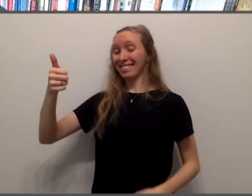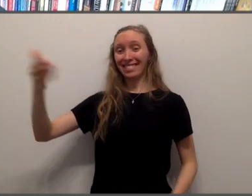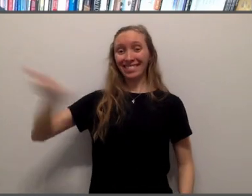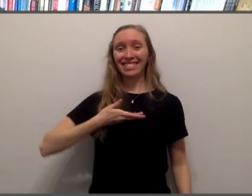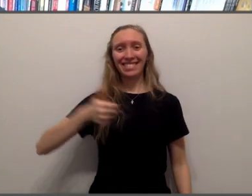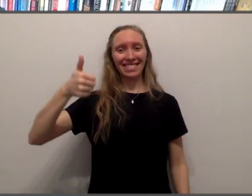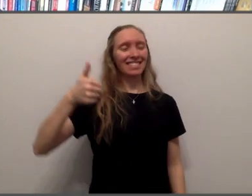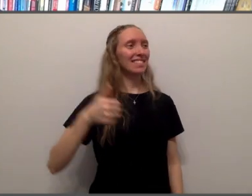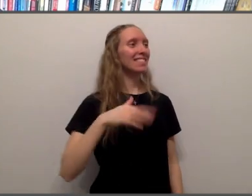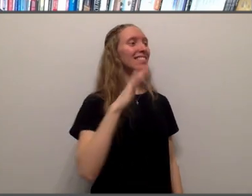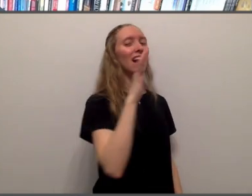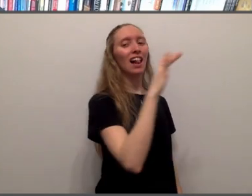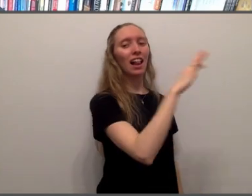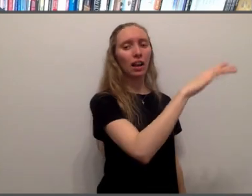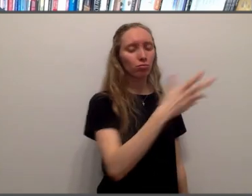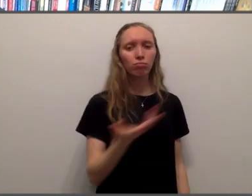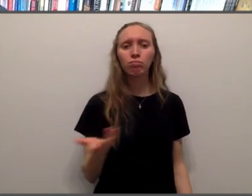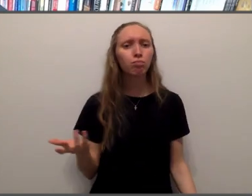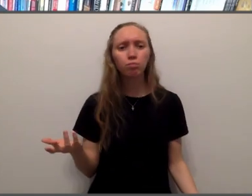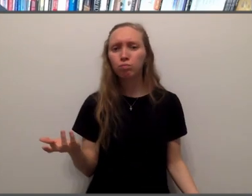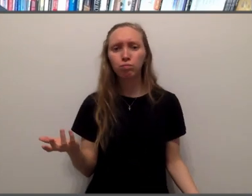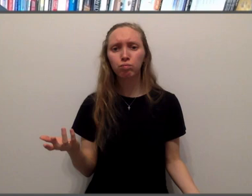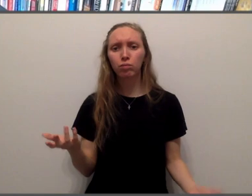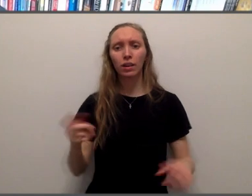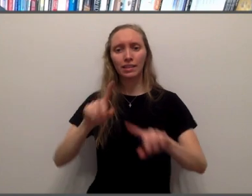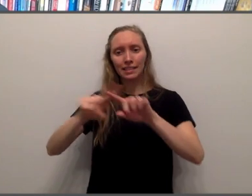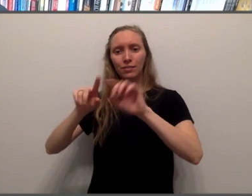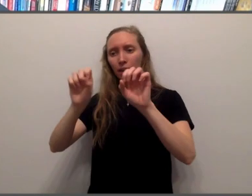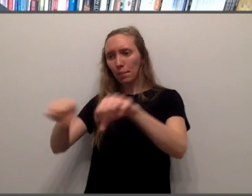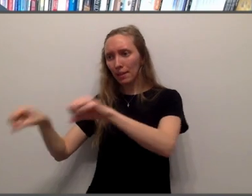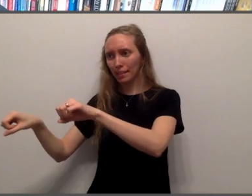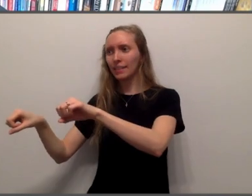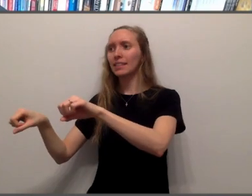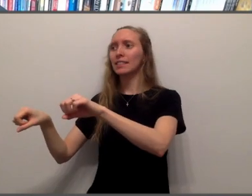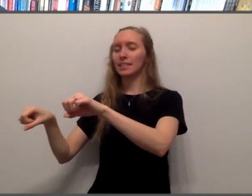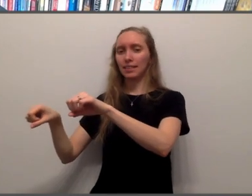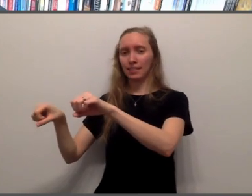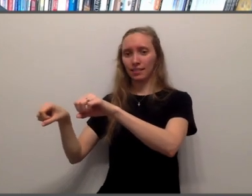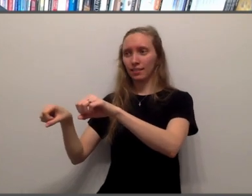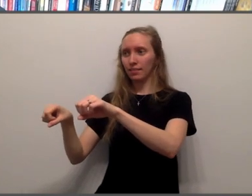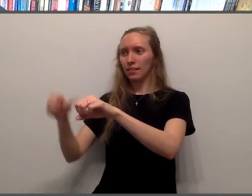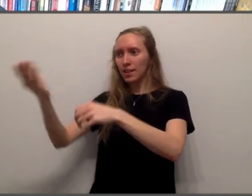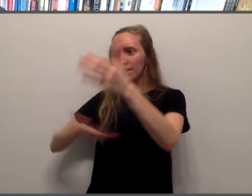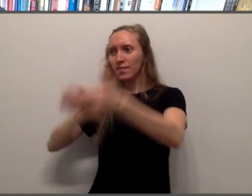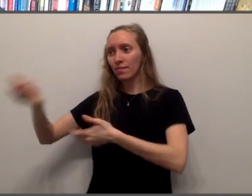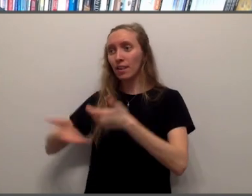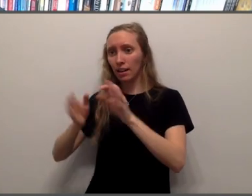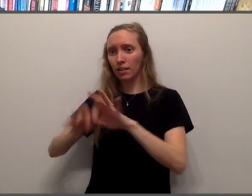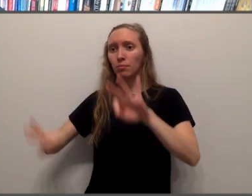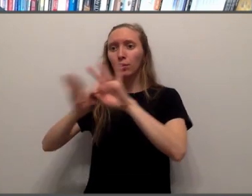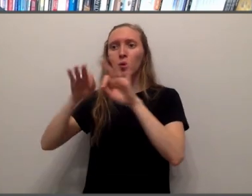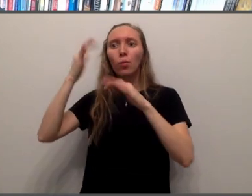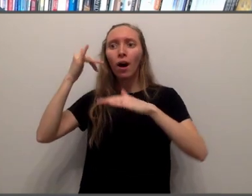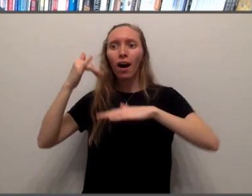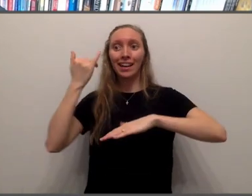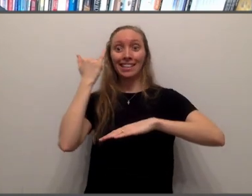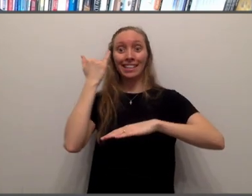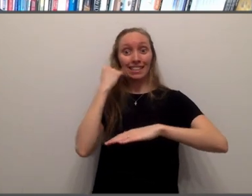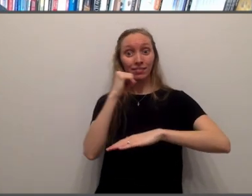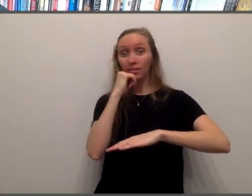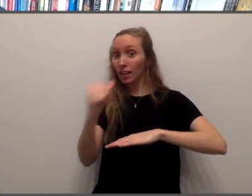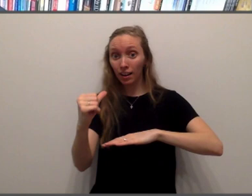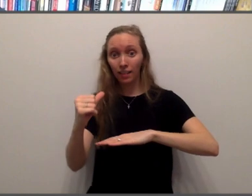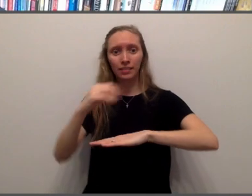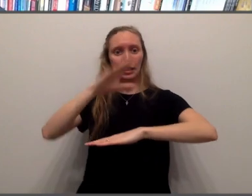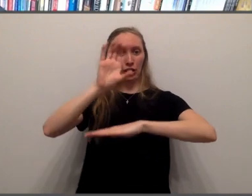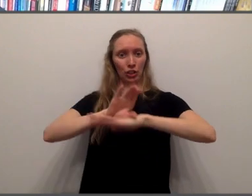are differently abled. It's because when their voice is absent from the church, there's a void that's present. I'll say